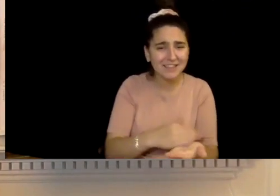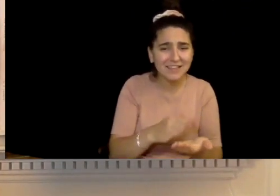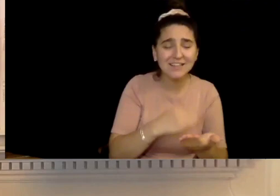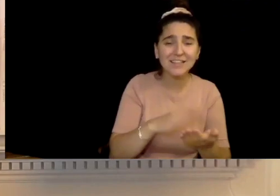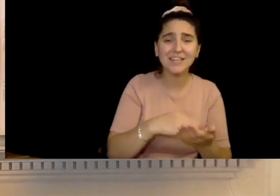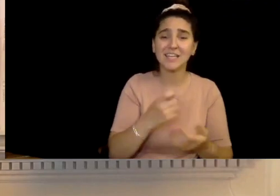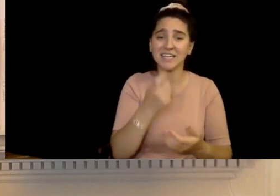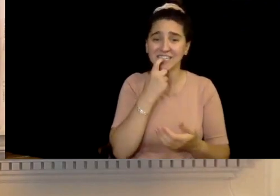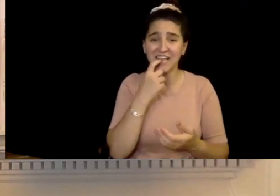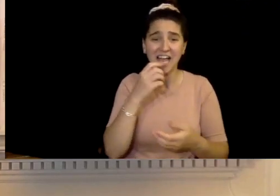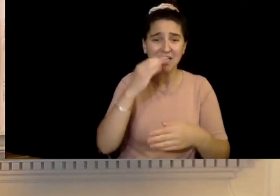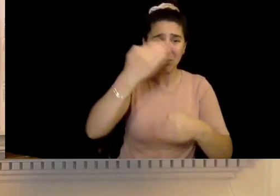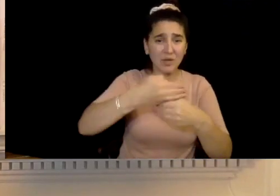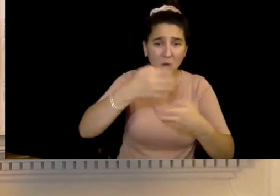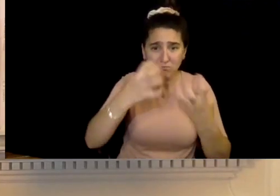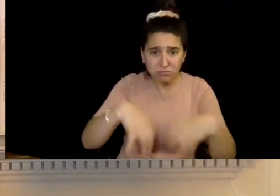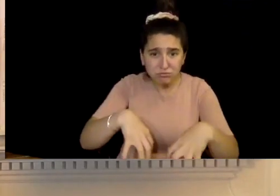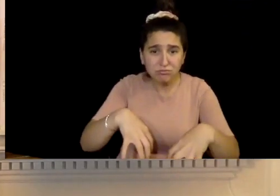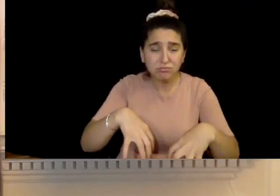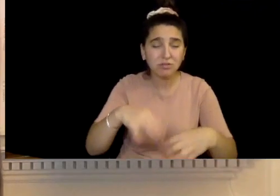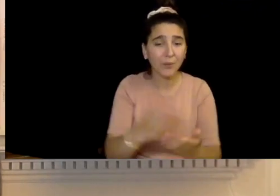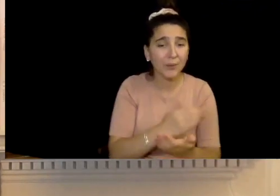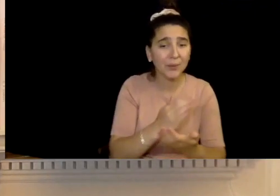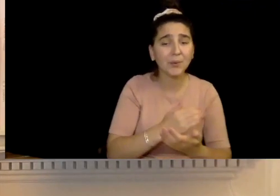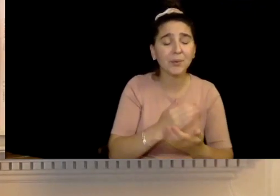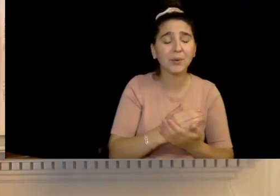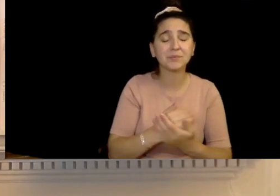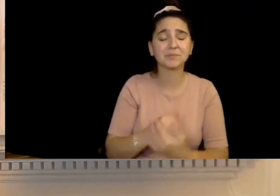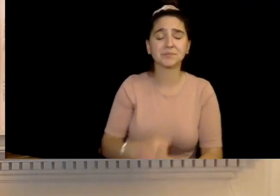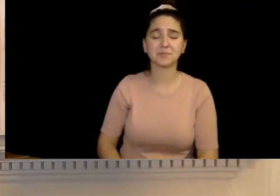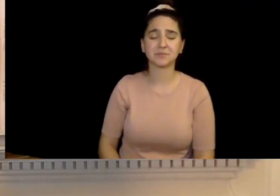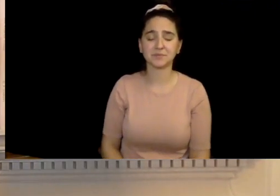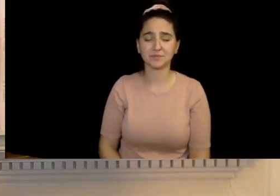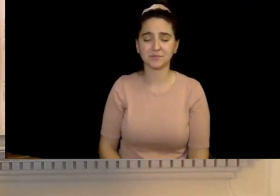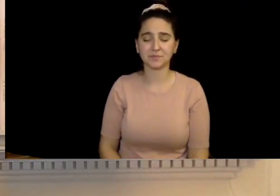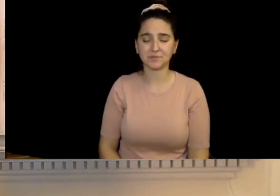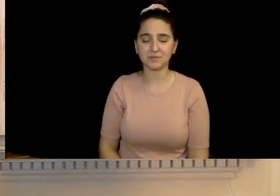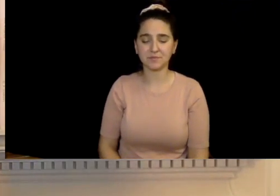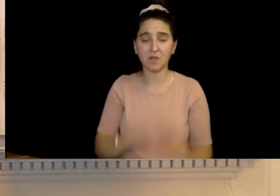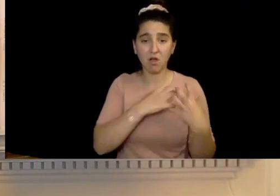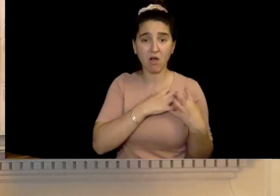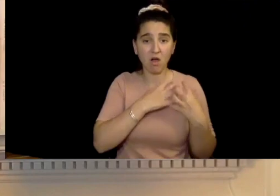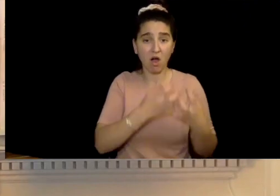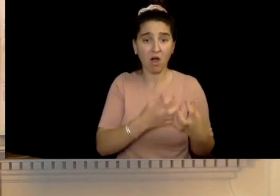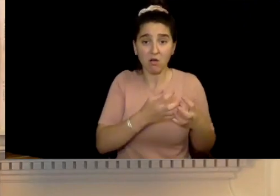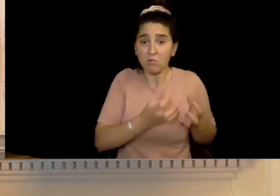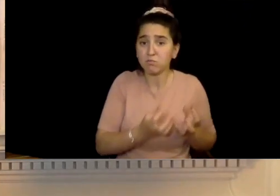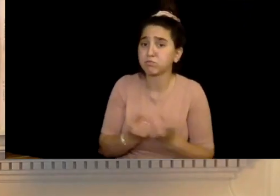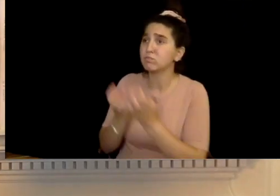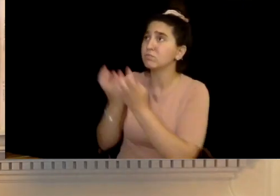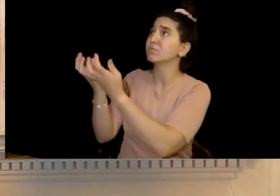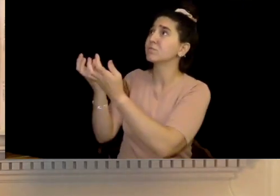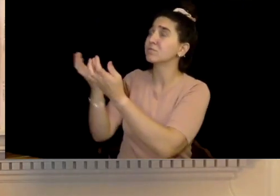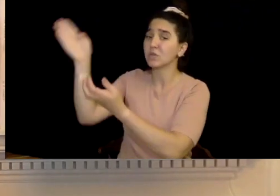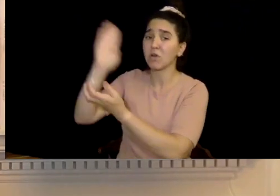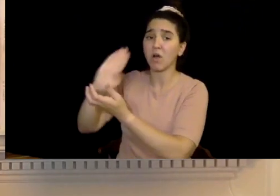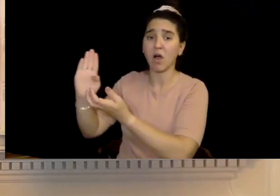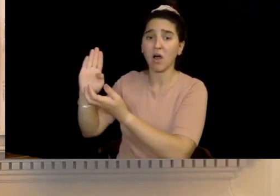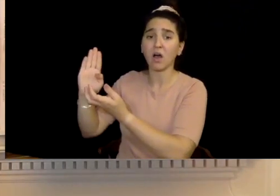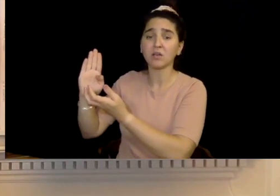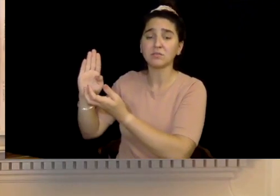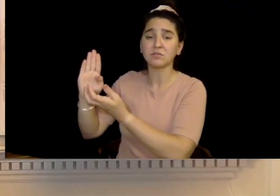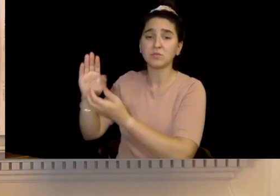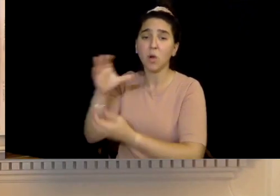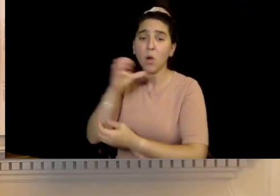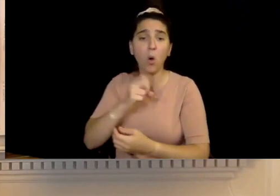Rend your hearts and return to God. And afterward, I will pour out my spirit on all people. Your sons and daughters will prophesy.